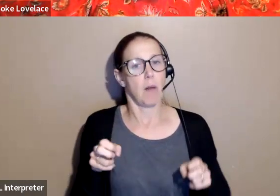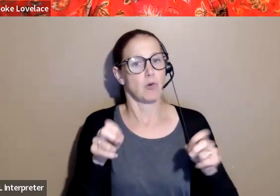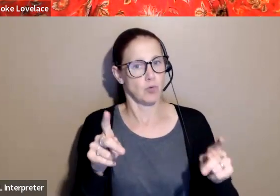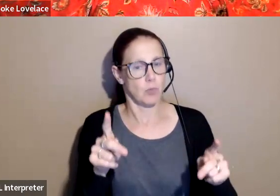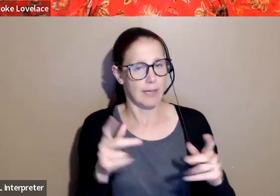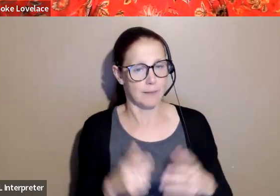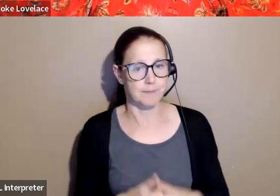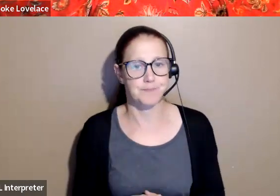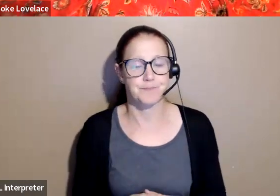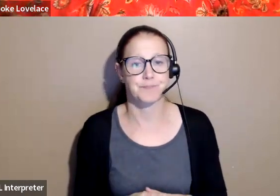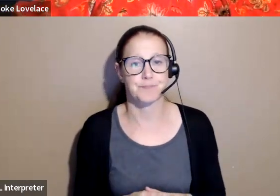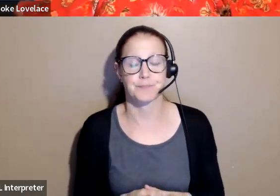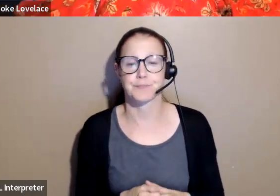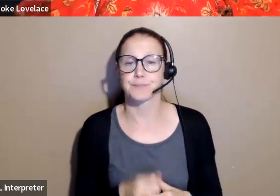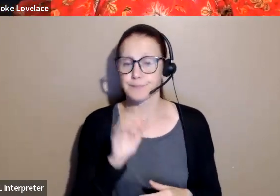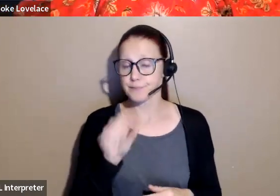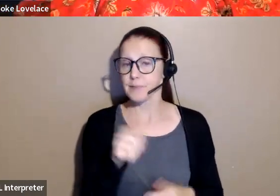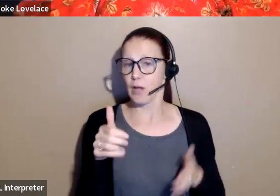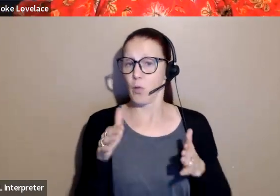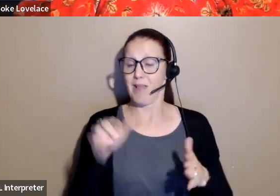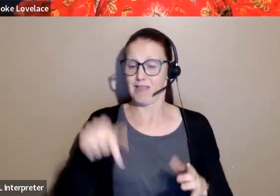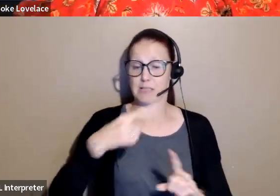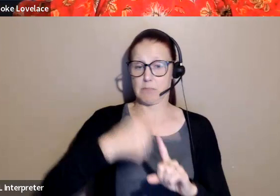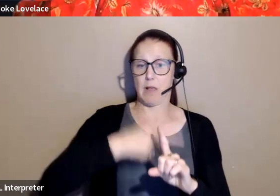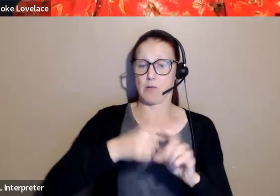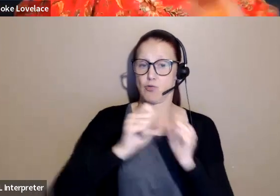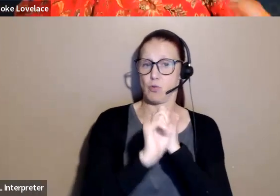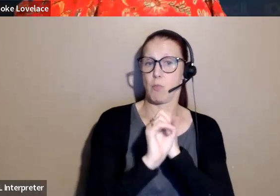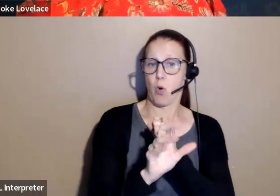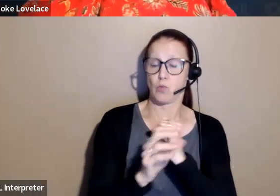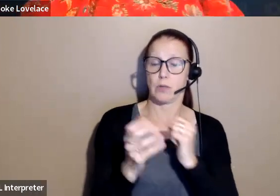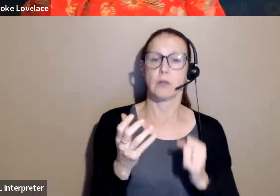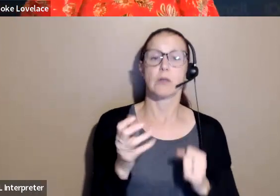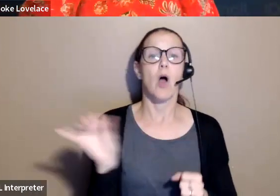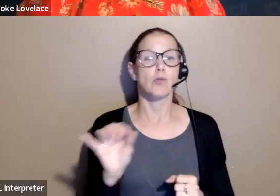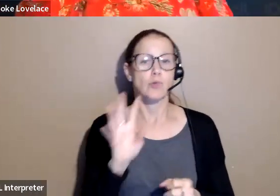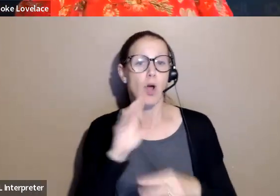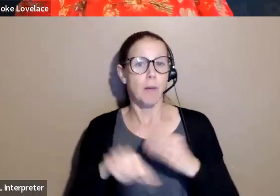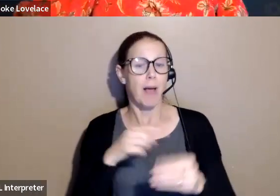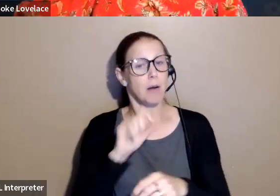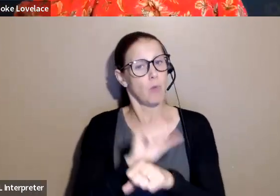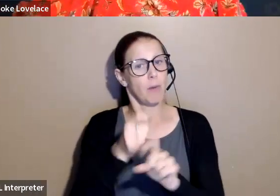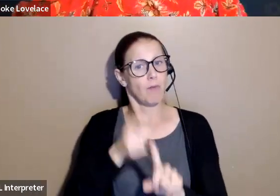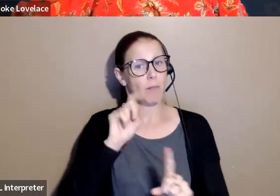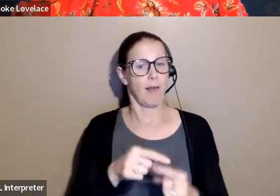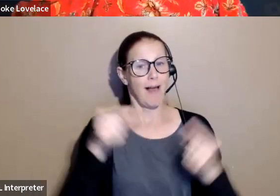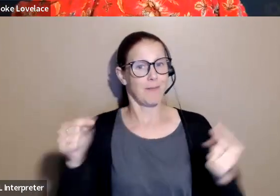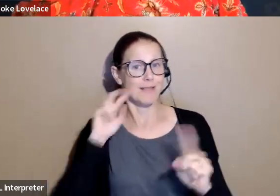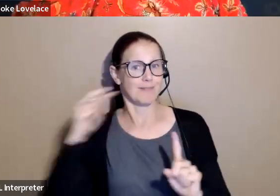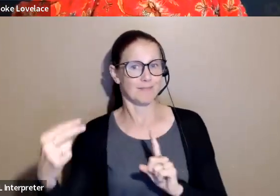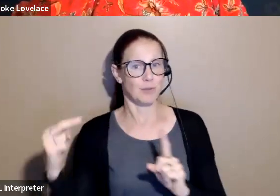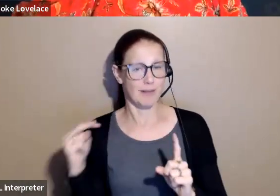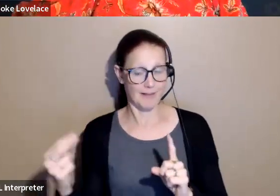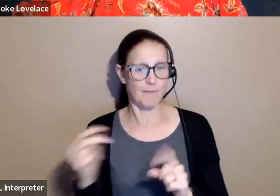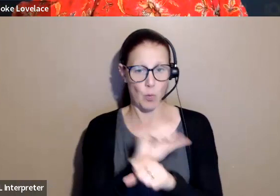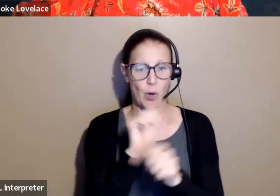opportunity and way to promote this month, and also talk about employment from the other side of